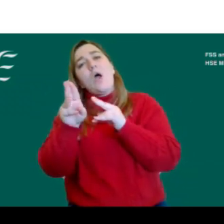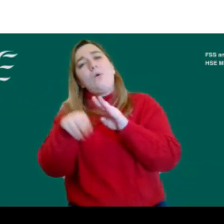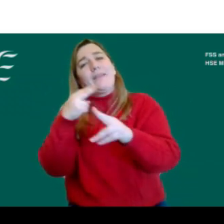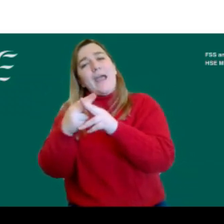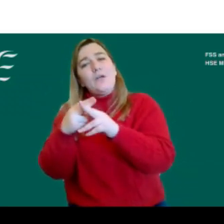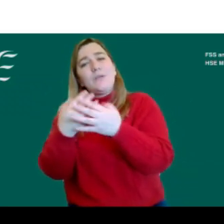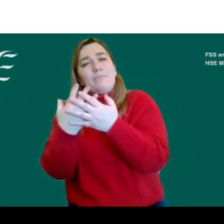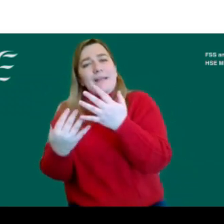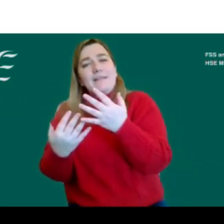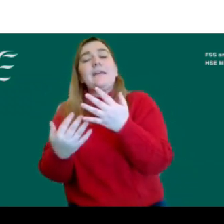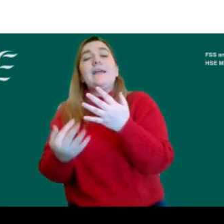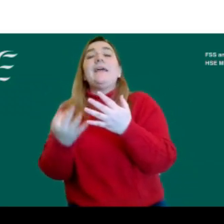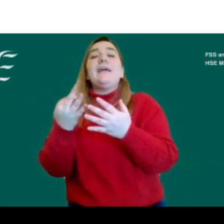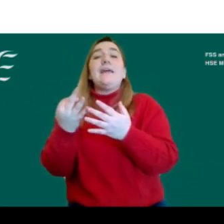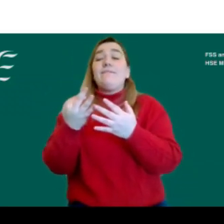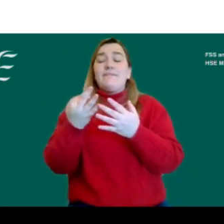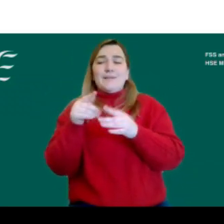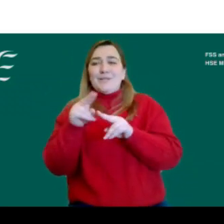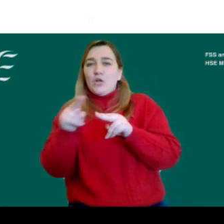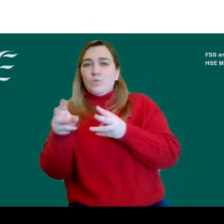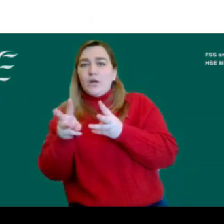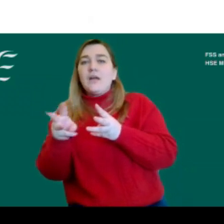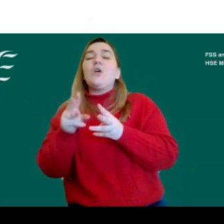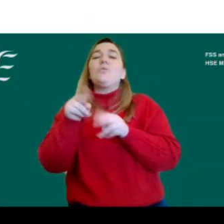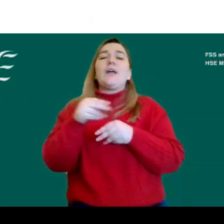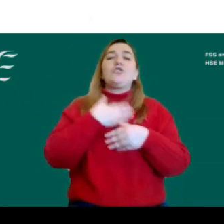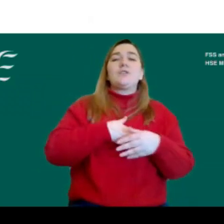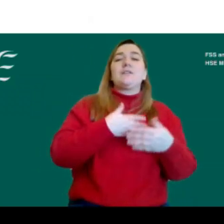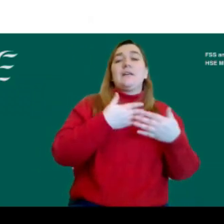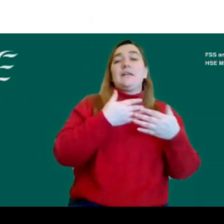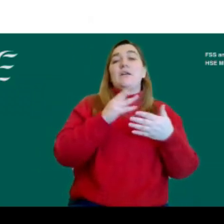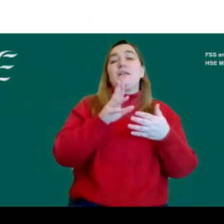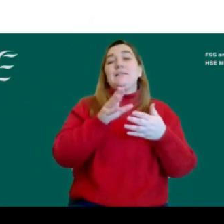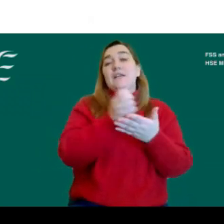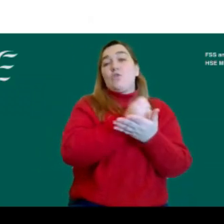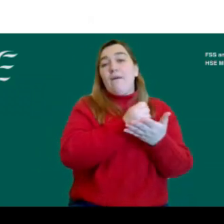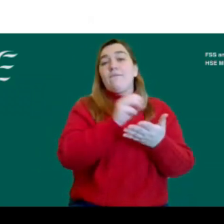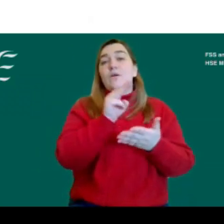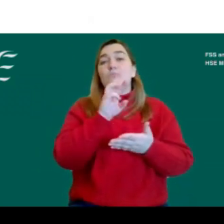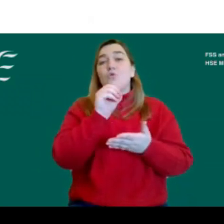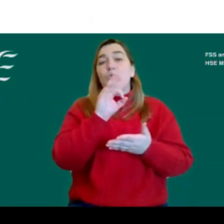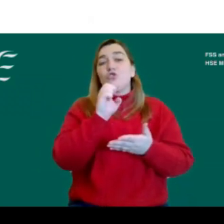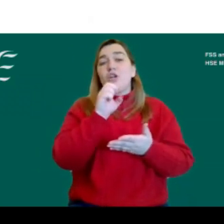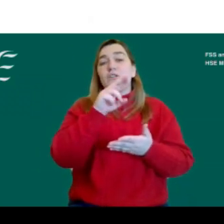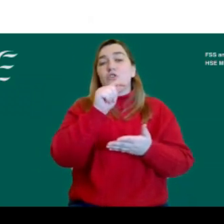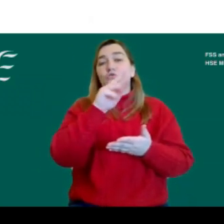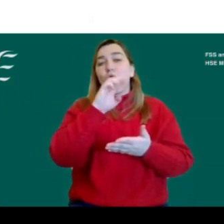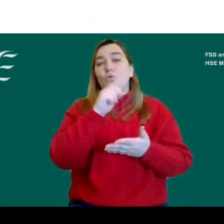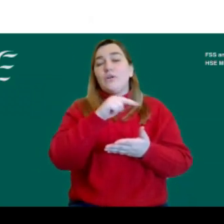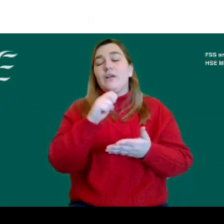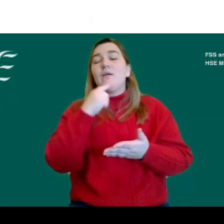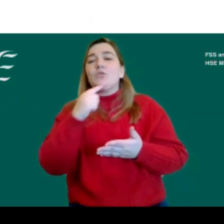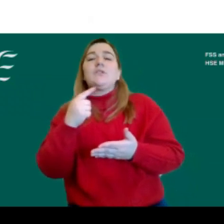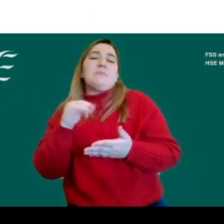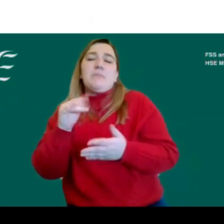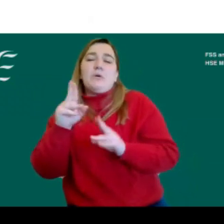alone. So you need to have kind of an expansive kind of open mind when you talk about HRT. And I always say the backbone, funny bone, and wishbone. We have to think about the